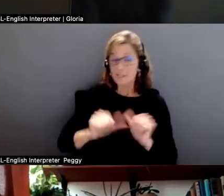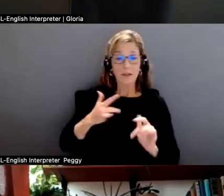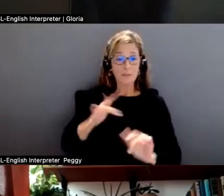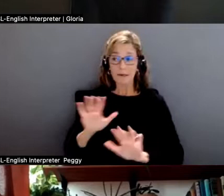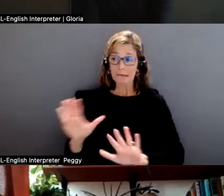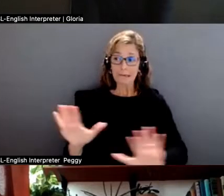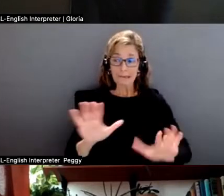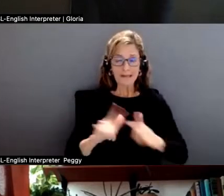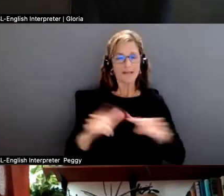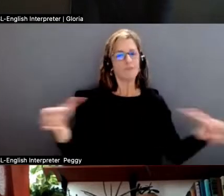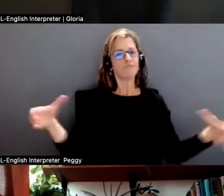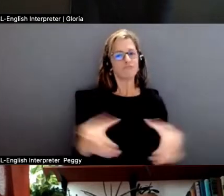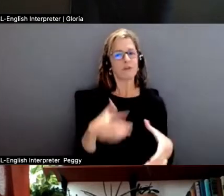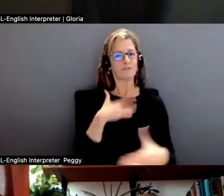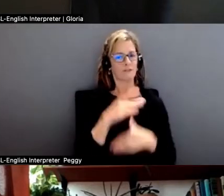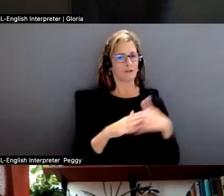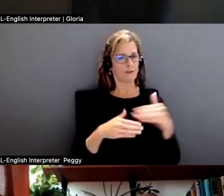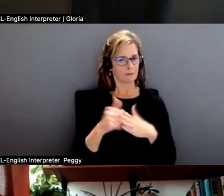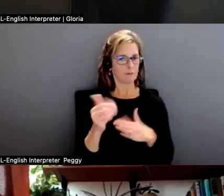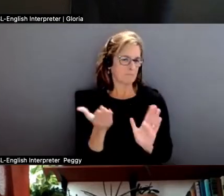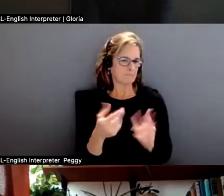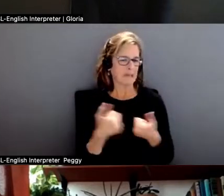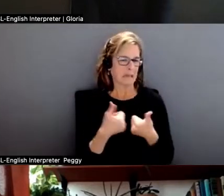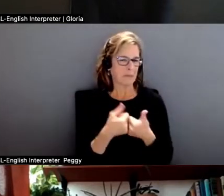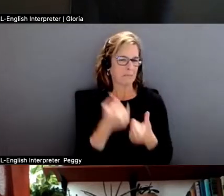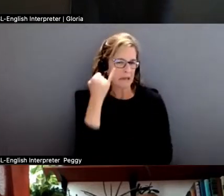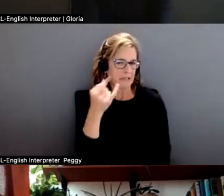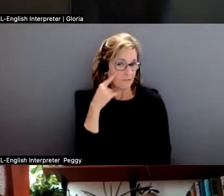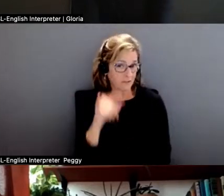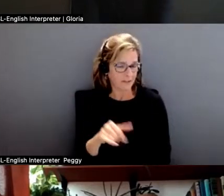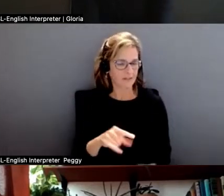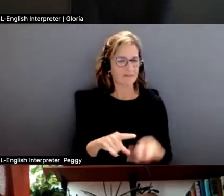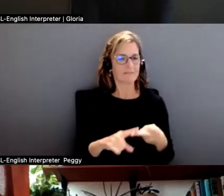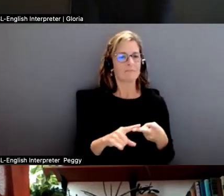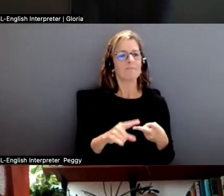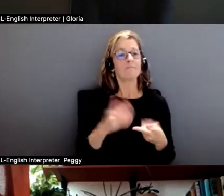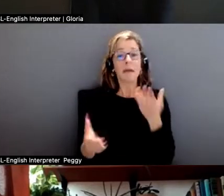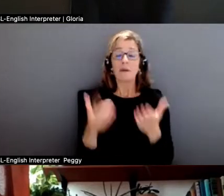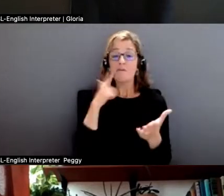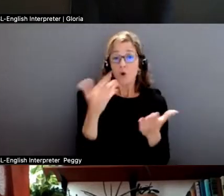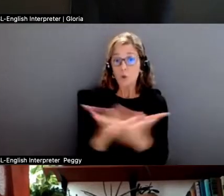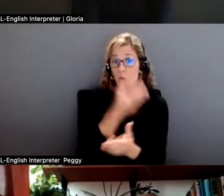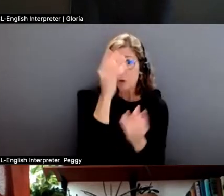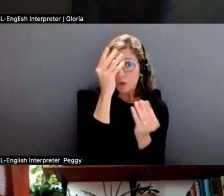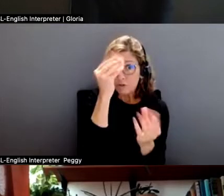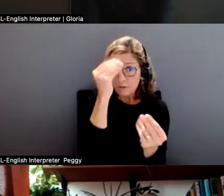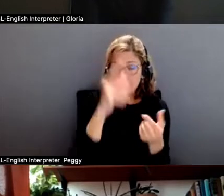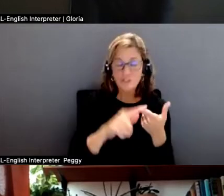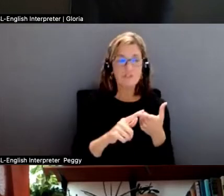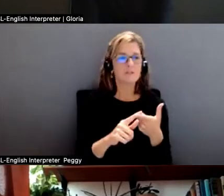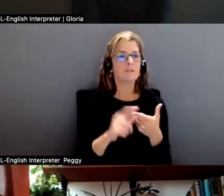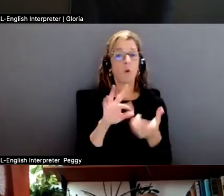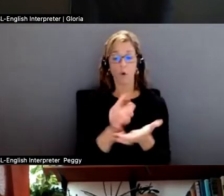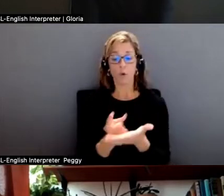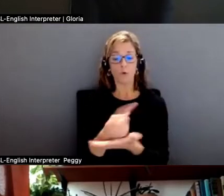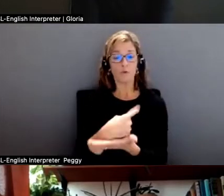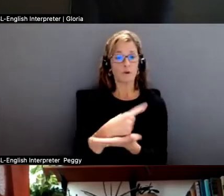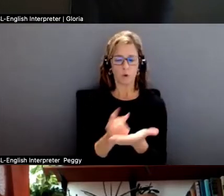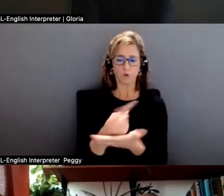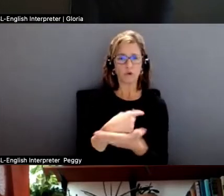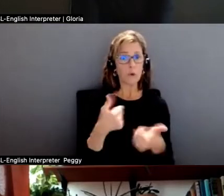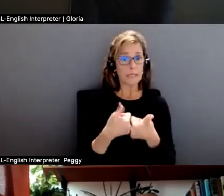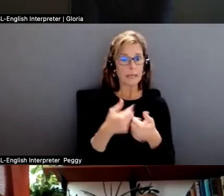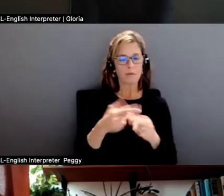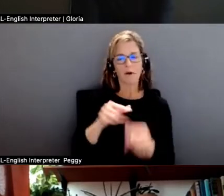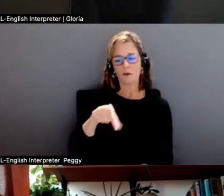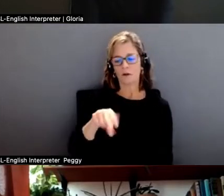present new information as well as review. Quizlet is particularly good for that.